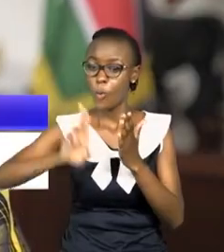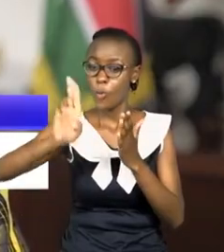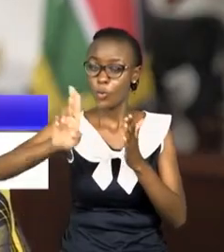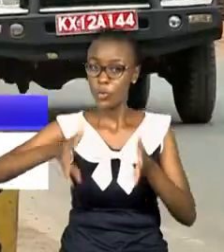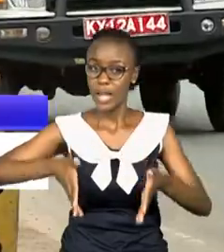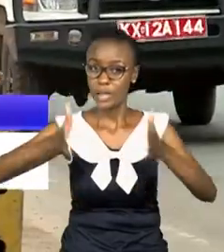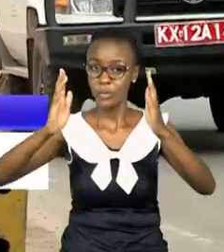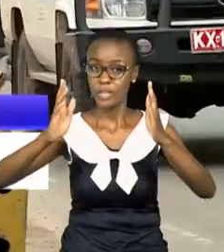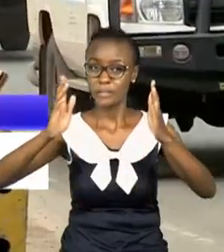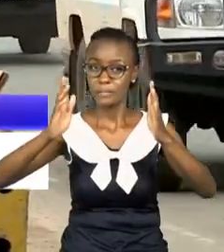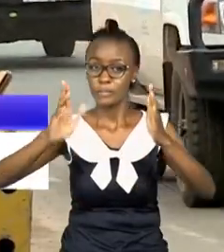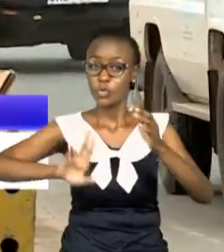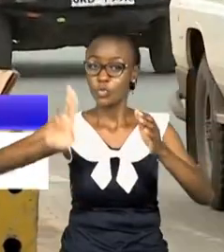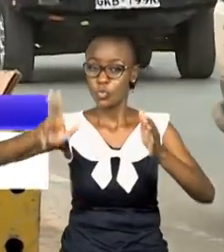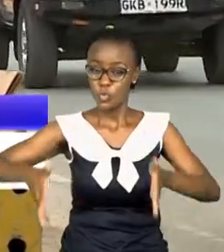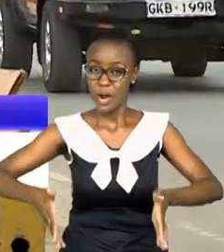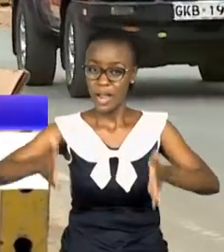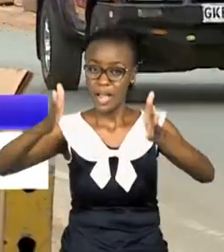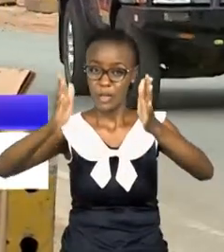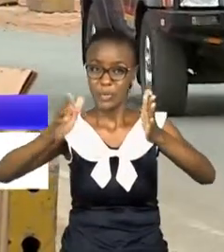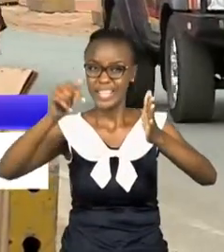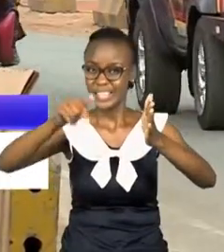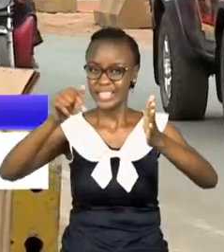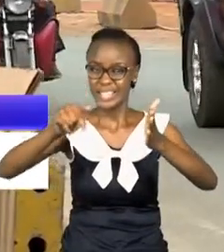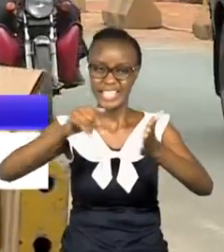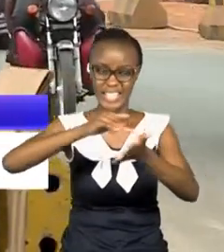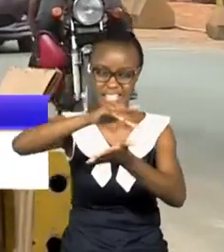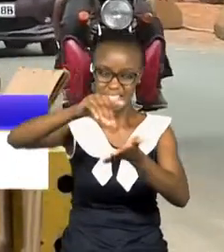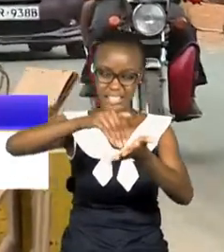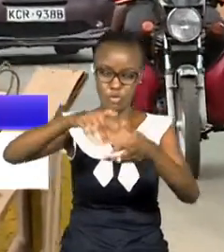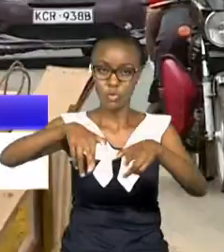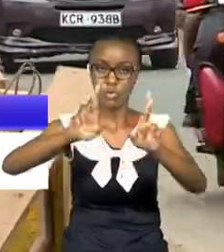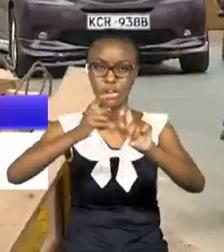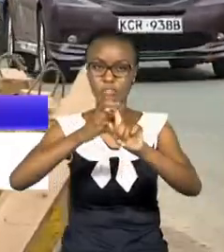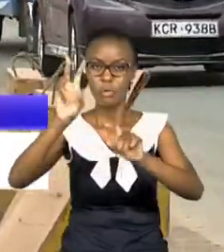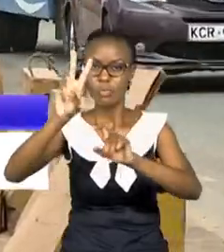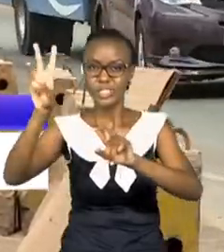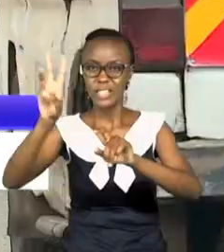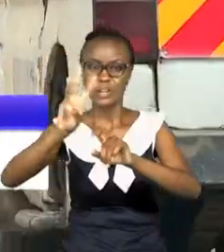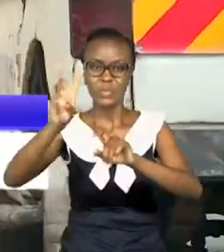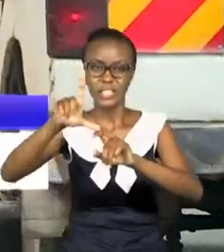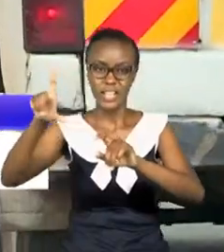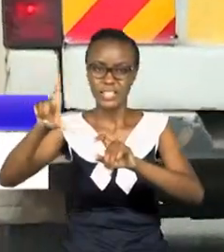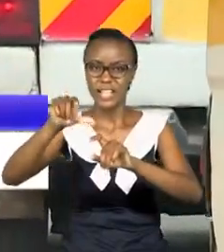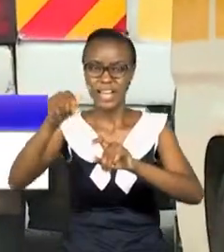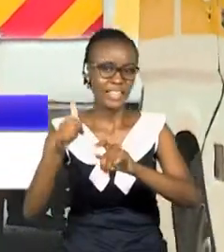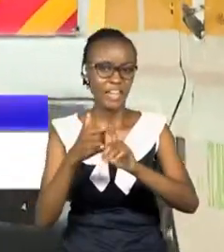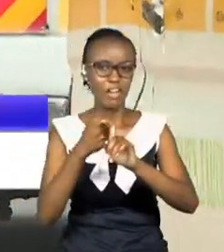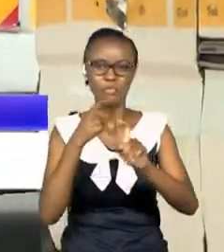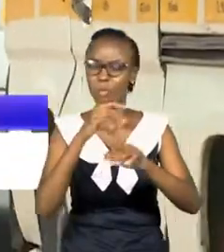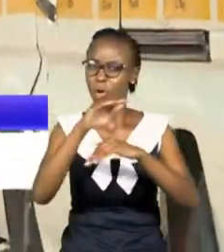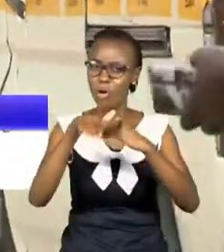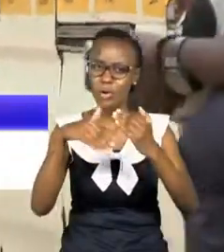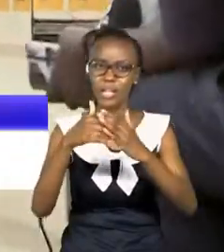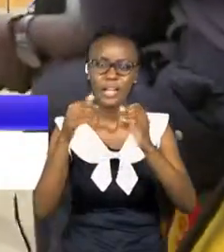actually a span. You know, it's a spine of the city of Nairobi. So driving from the western part of Nairobi, Westlands and Hurlingham and the likes, whatever you